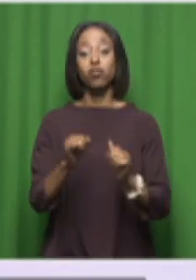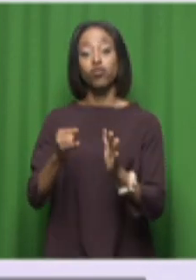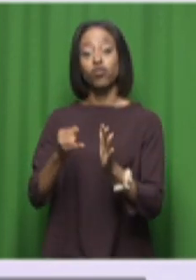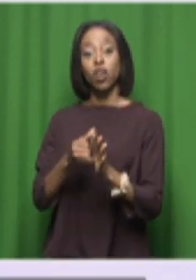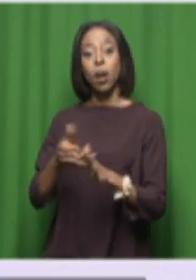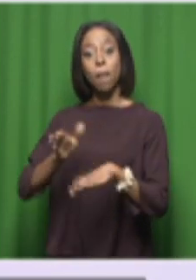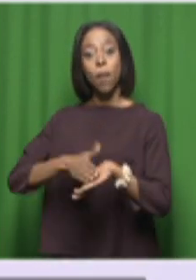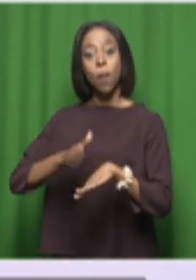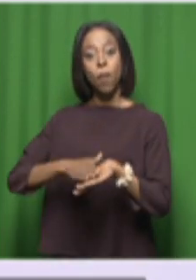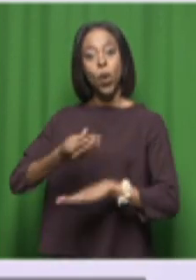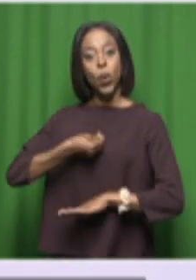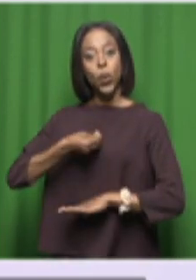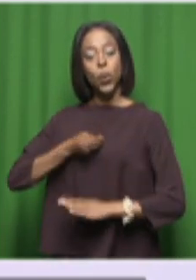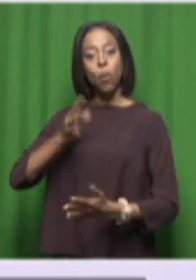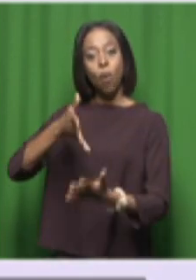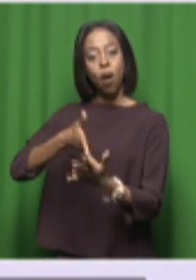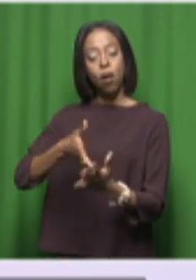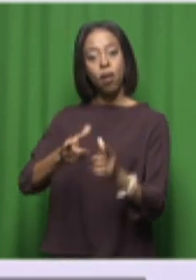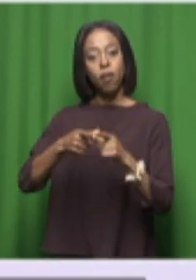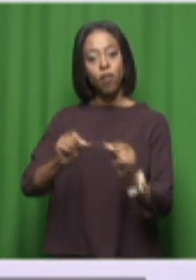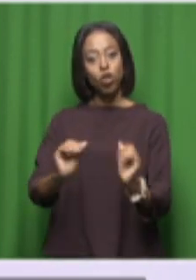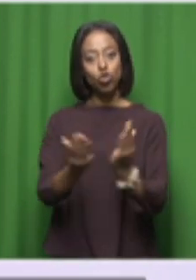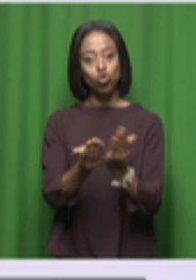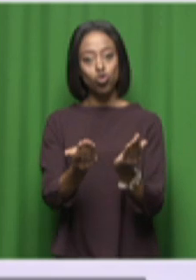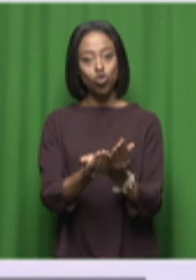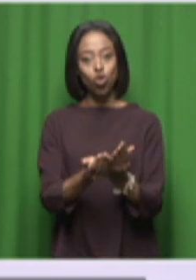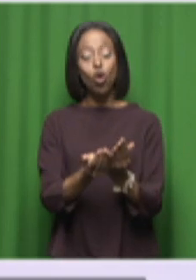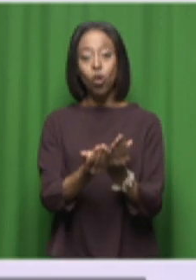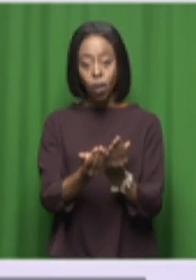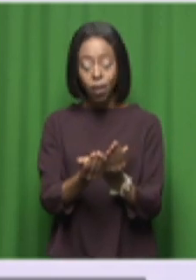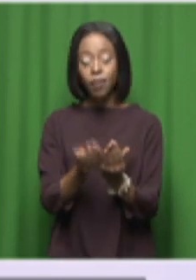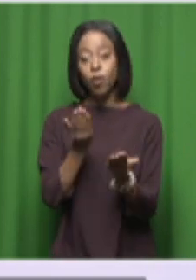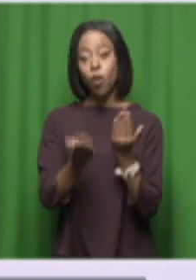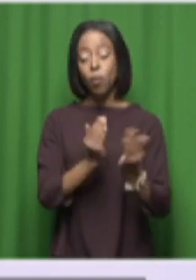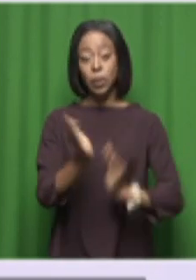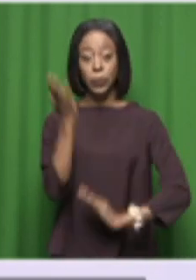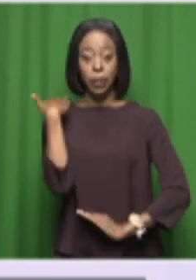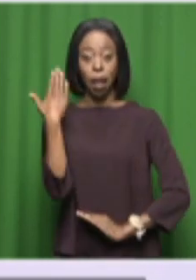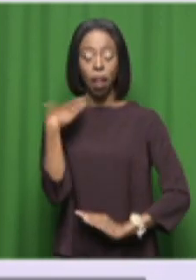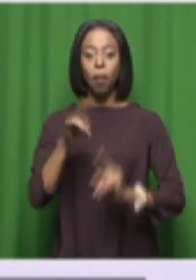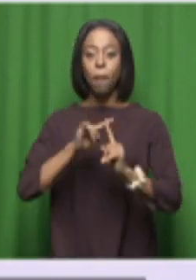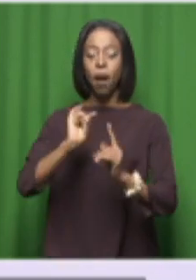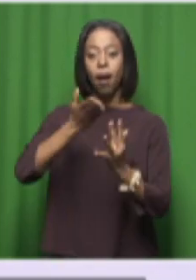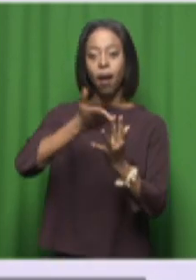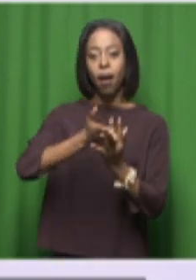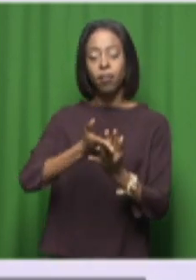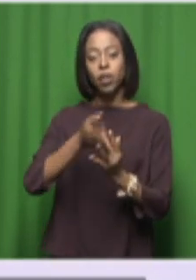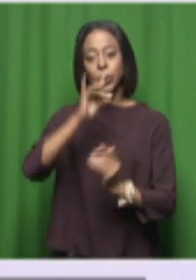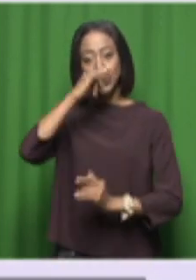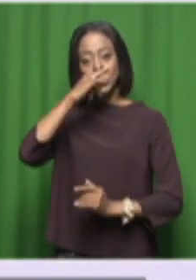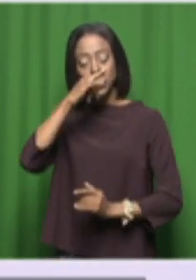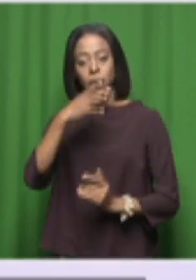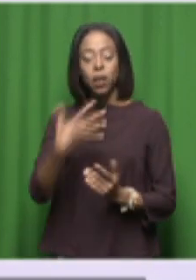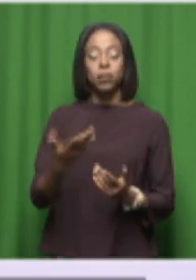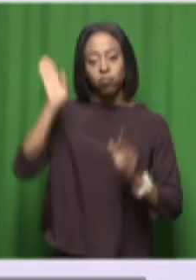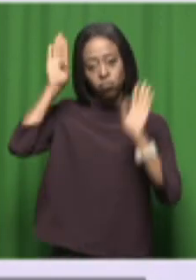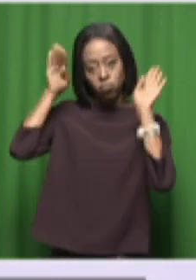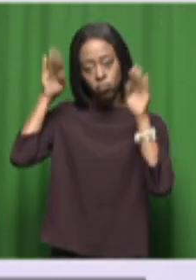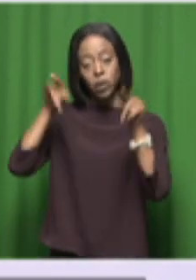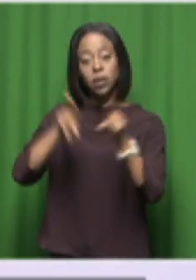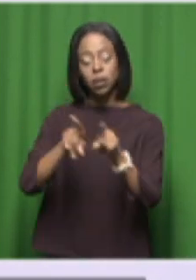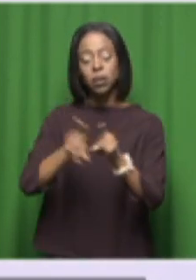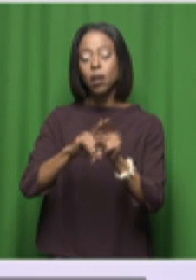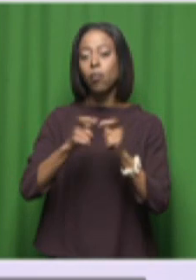do more young people attend and complete schooling than ever before, but access to early learning opportunities has